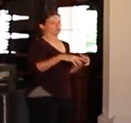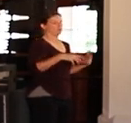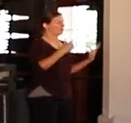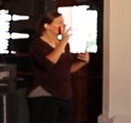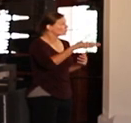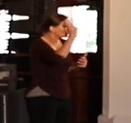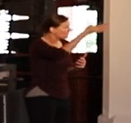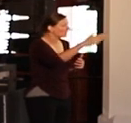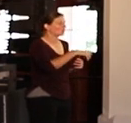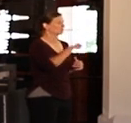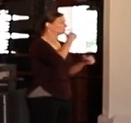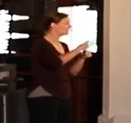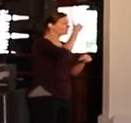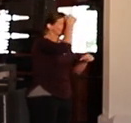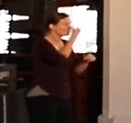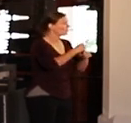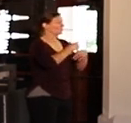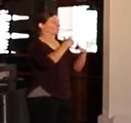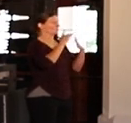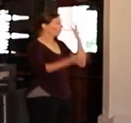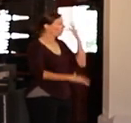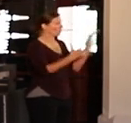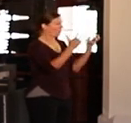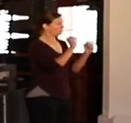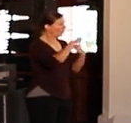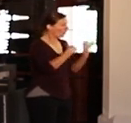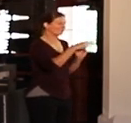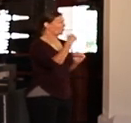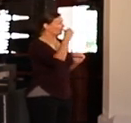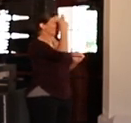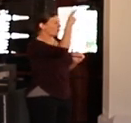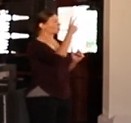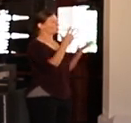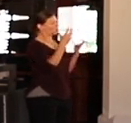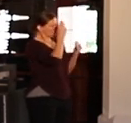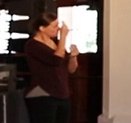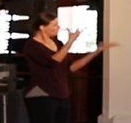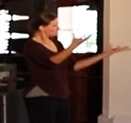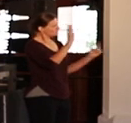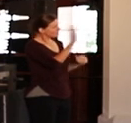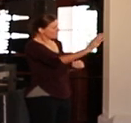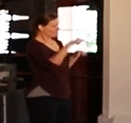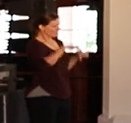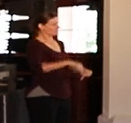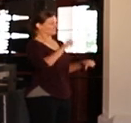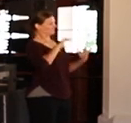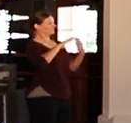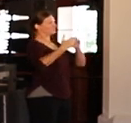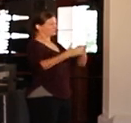the grandparents, sisters, brothers, all of you, aunts and uncles, to know this is a